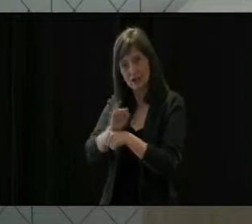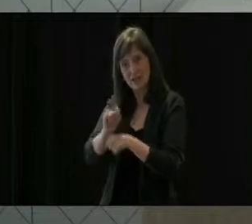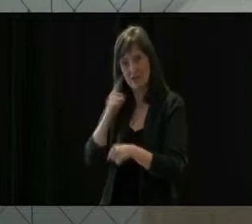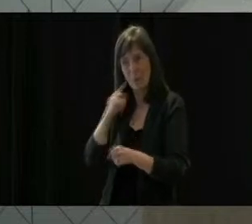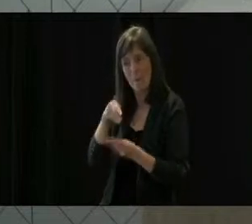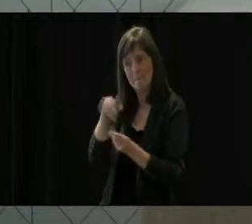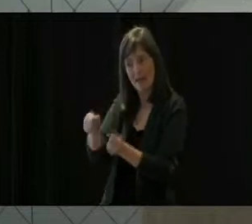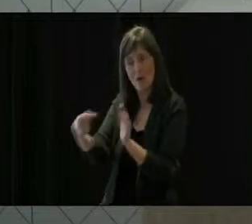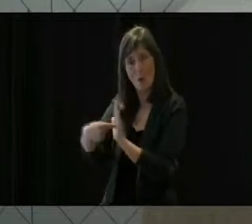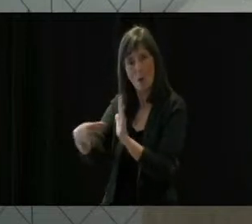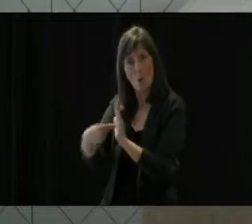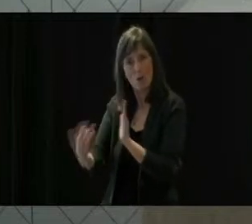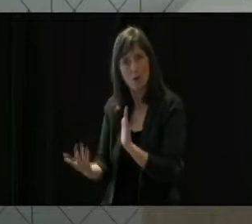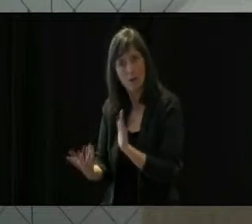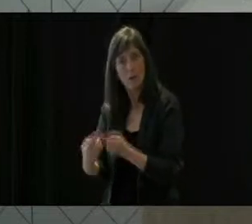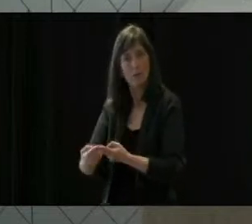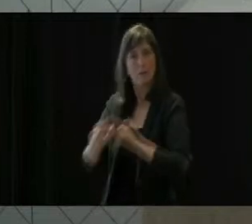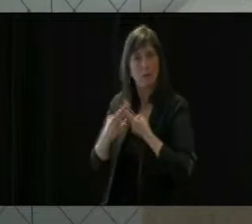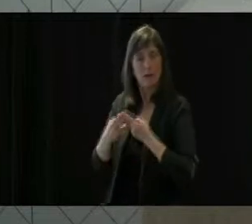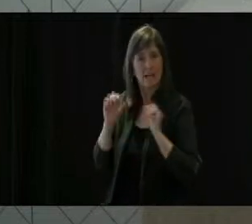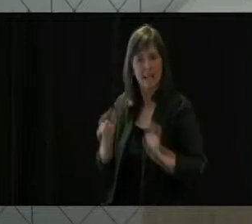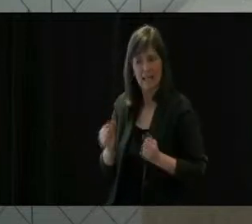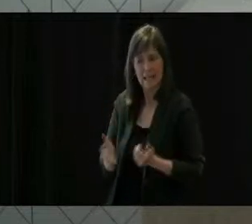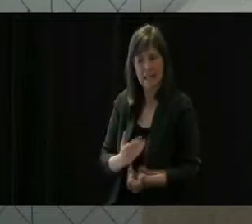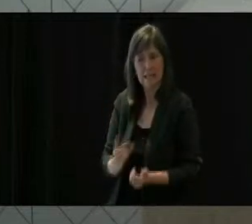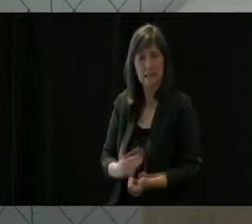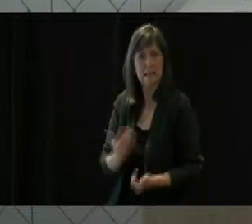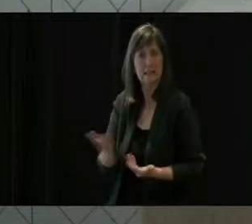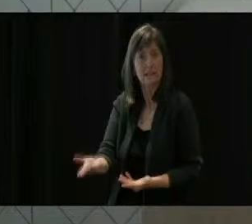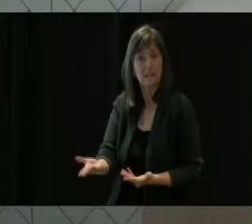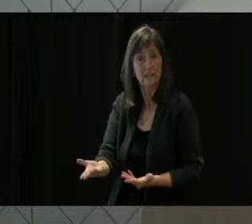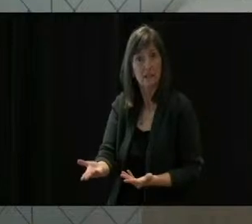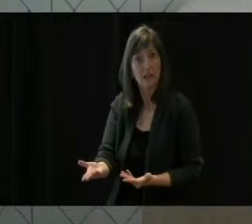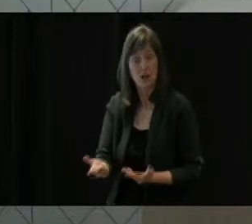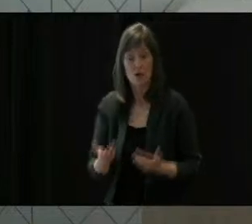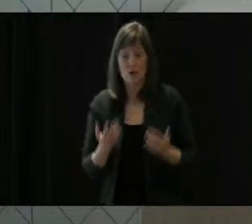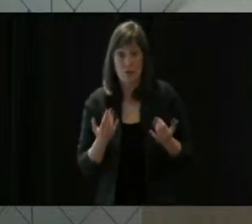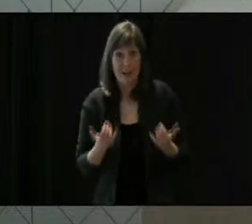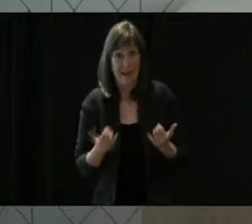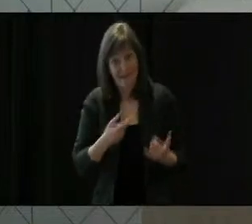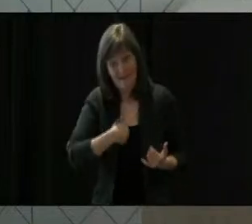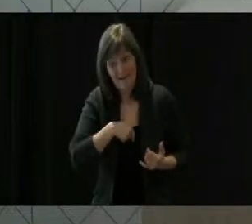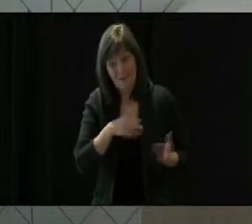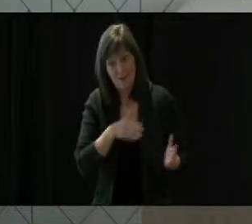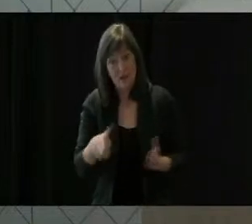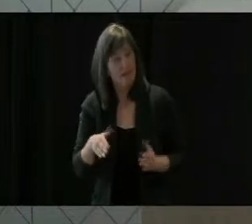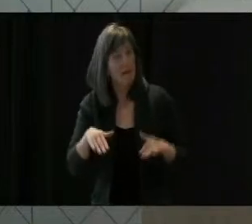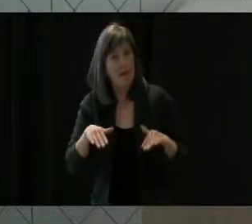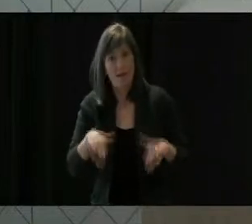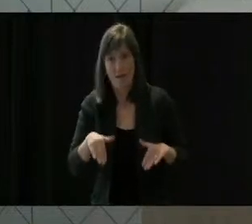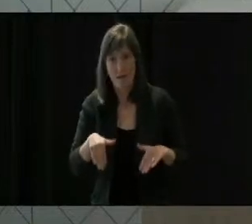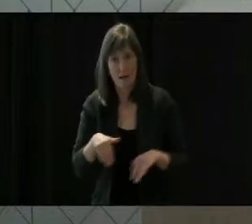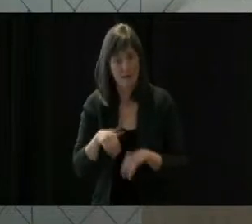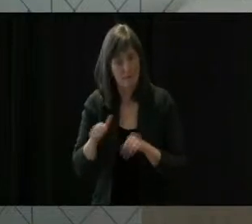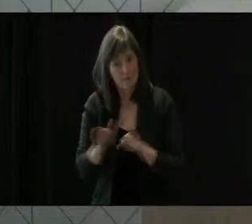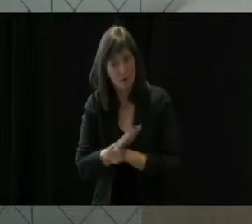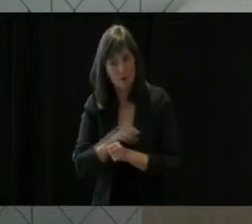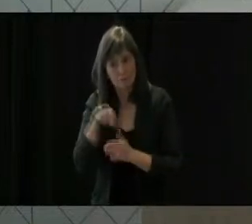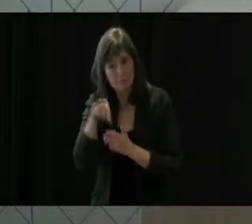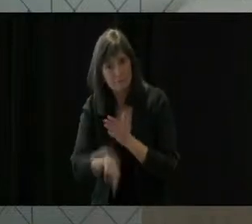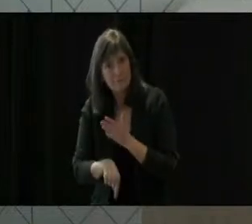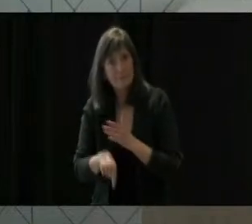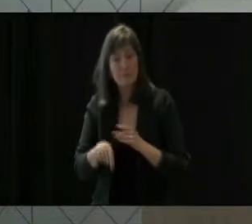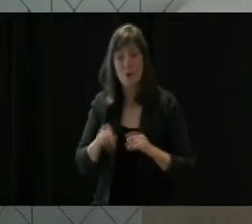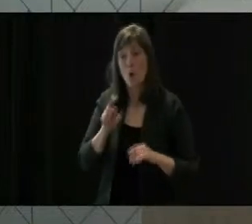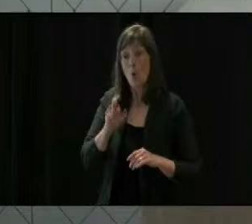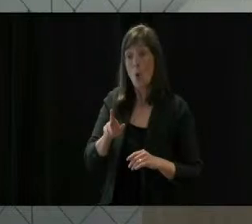think it should be, and we don't have that in our plan, and we don't have the growth that